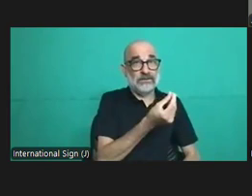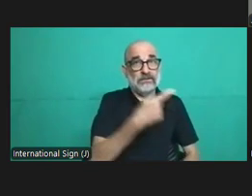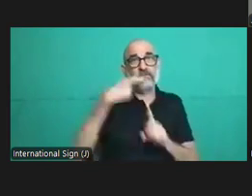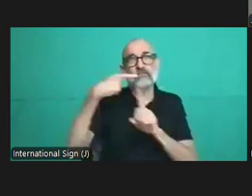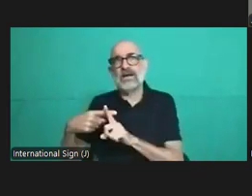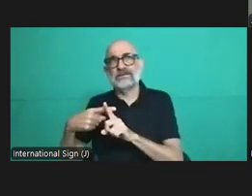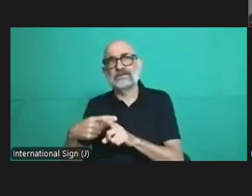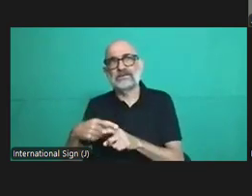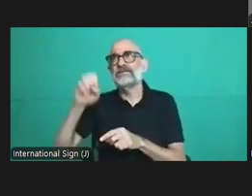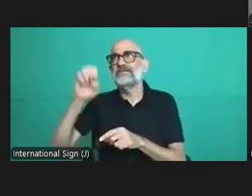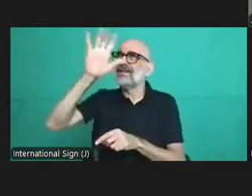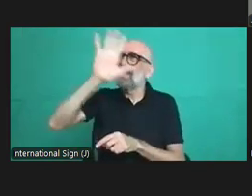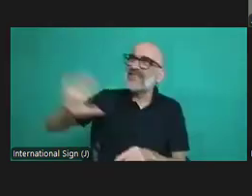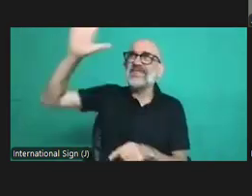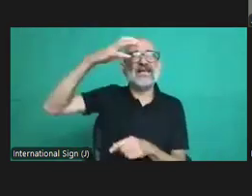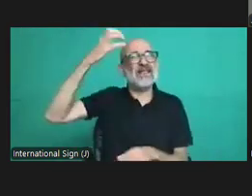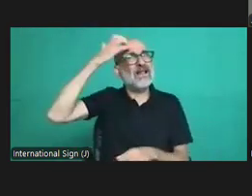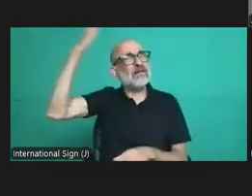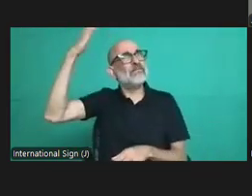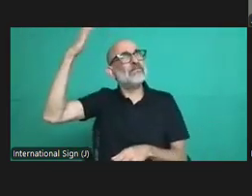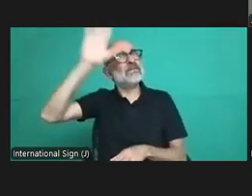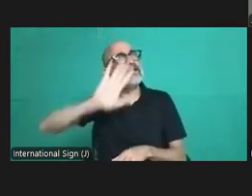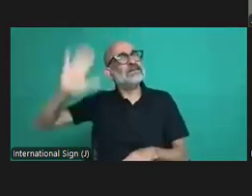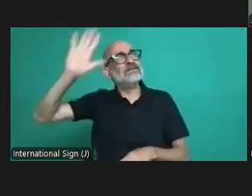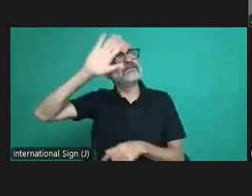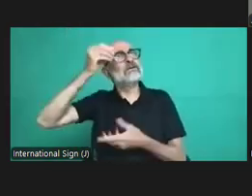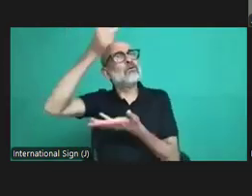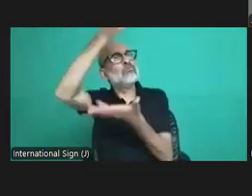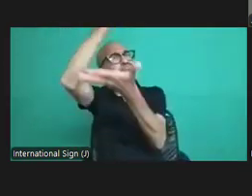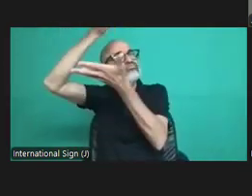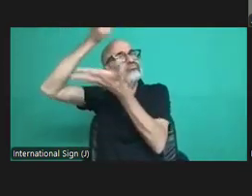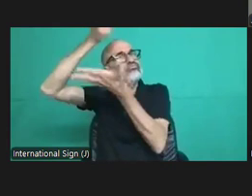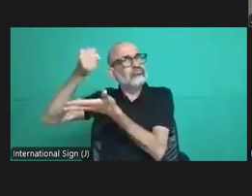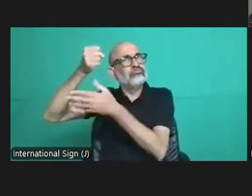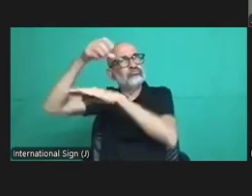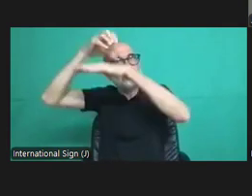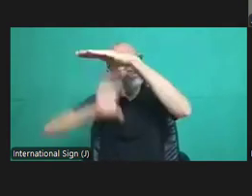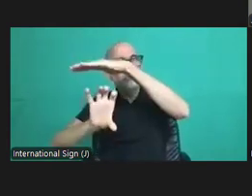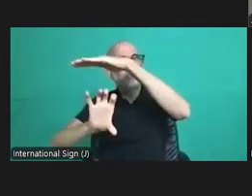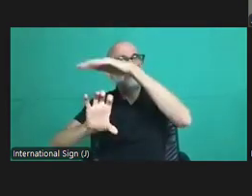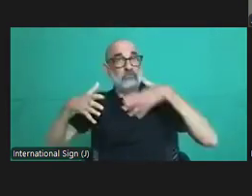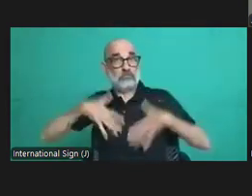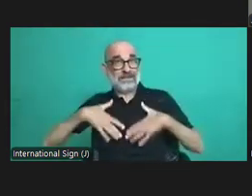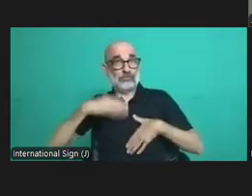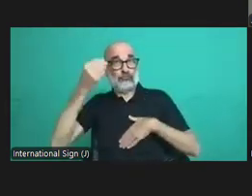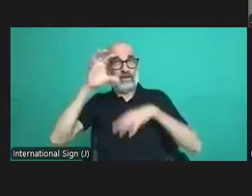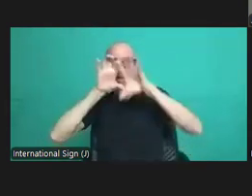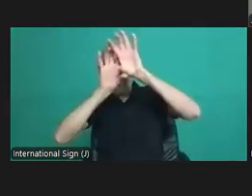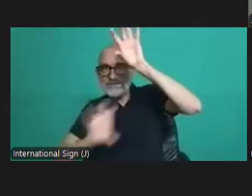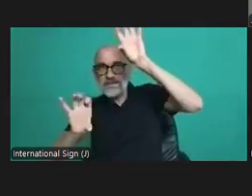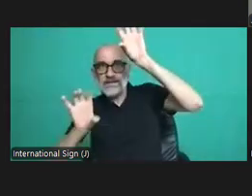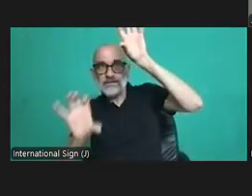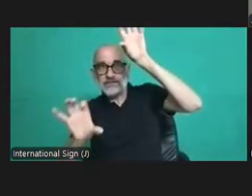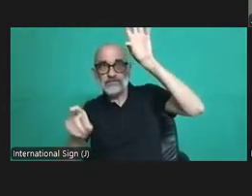now as a ministry is for us to be able to ensure that we are not duplicating. We know there could